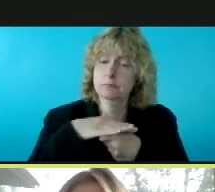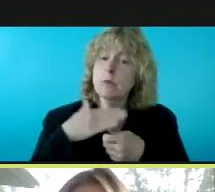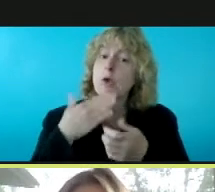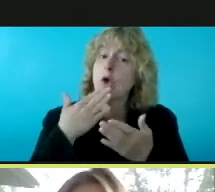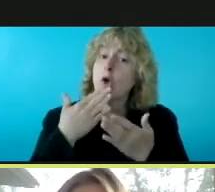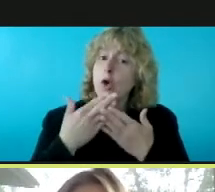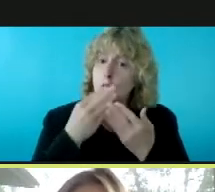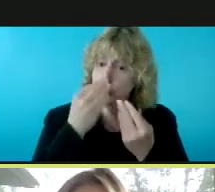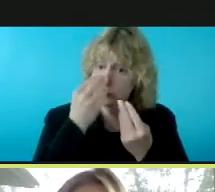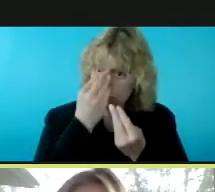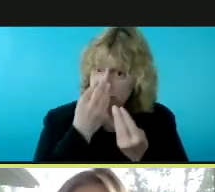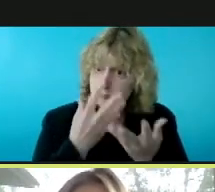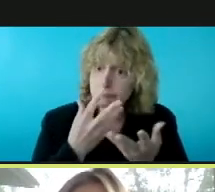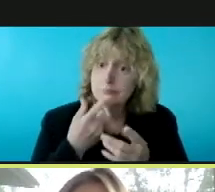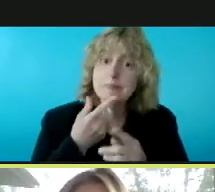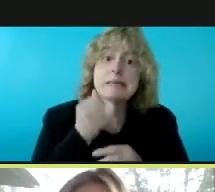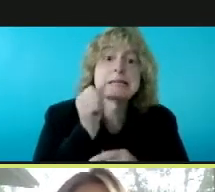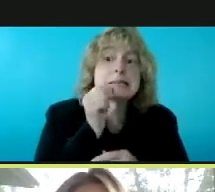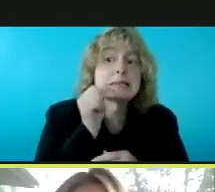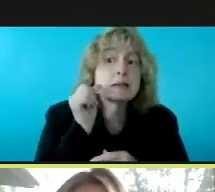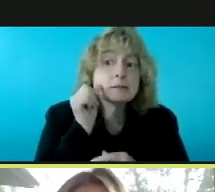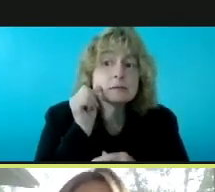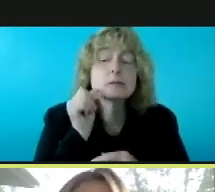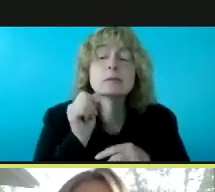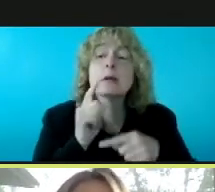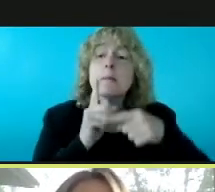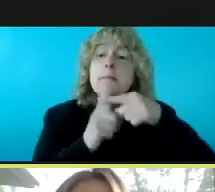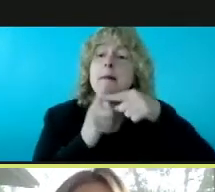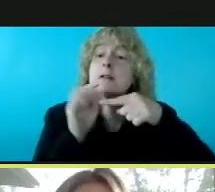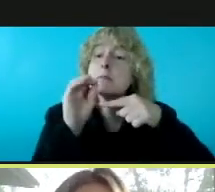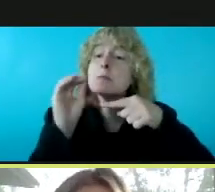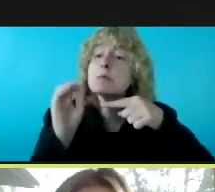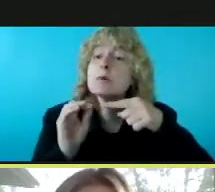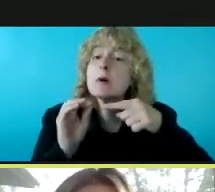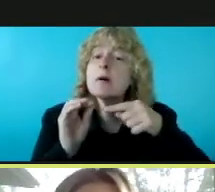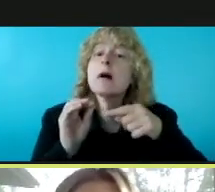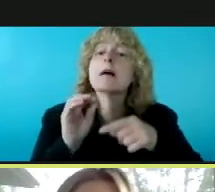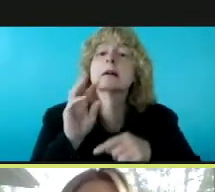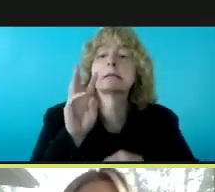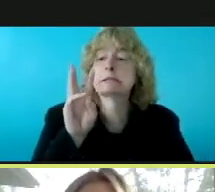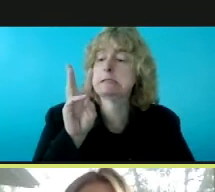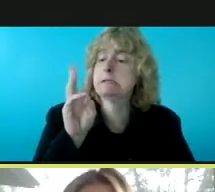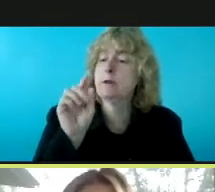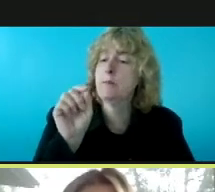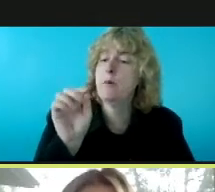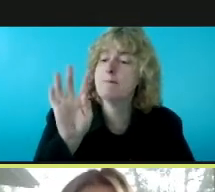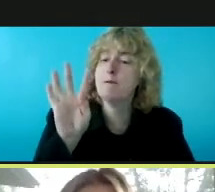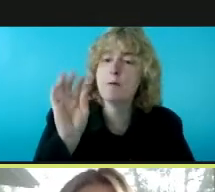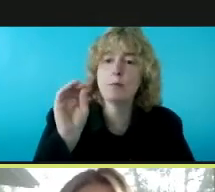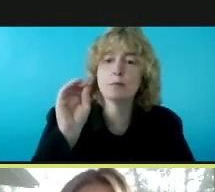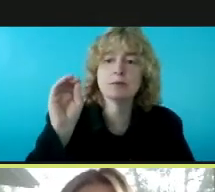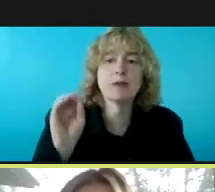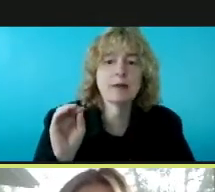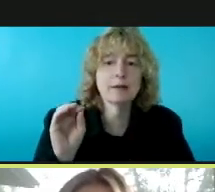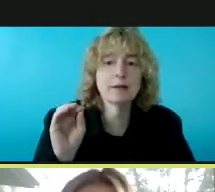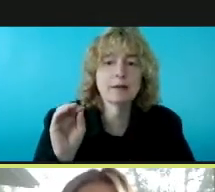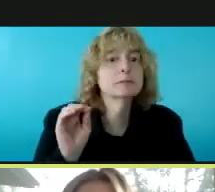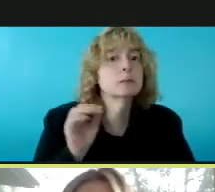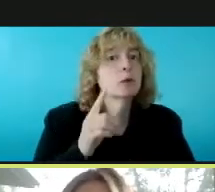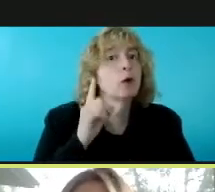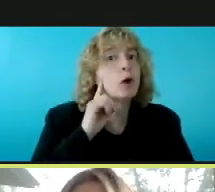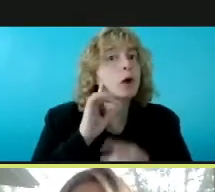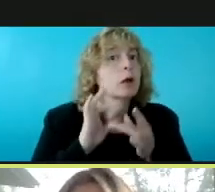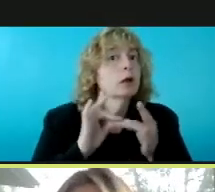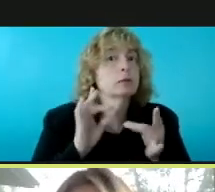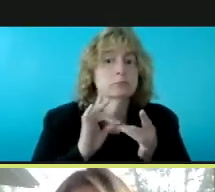of yesterday, we've had a positivity rate of about 6.4%. And if you heard this talk a couple of weeks ago, we